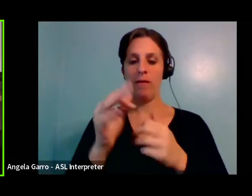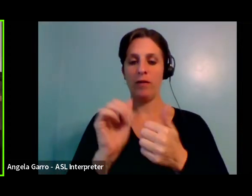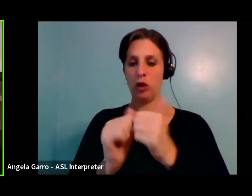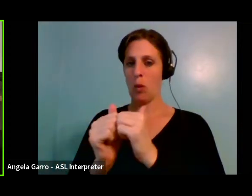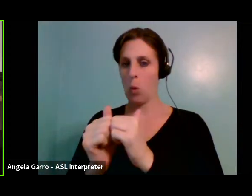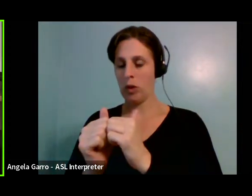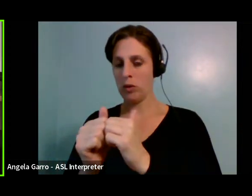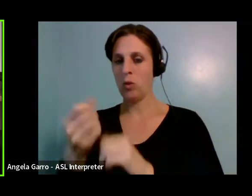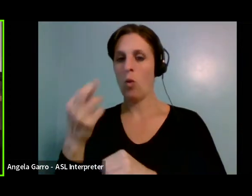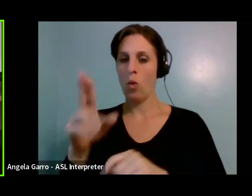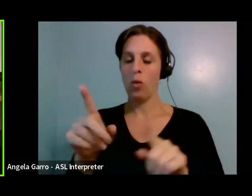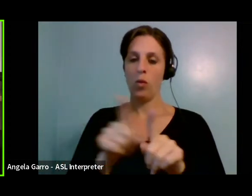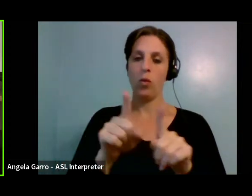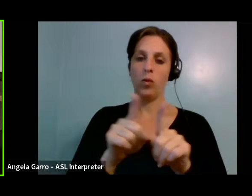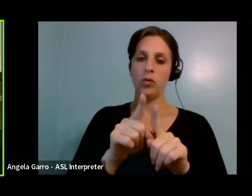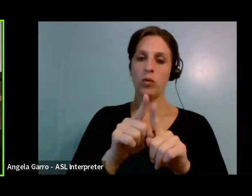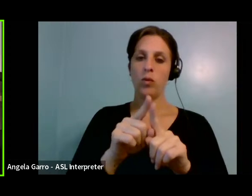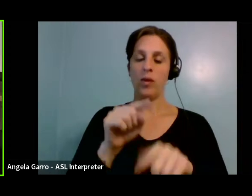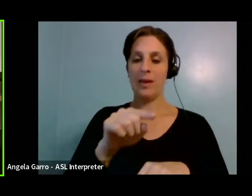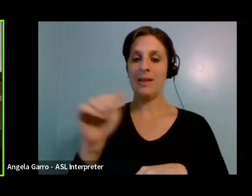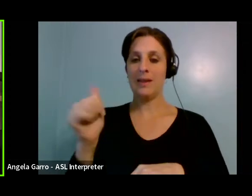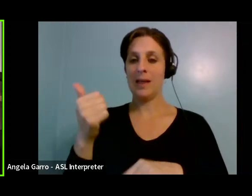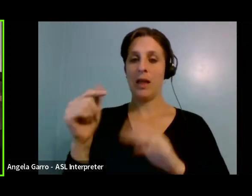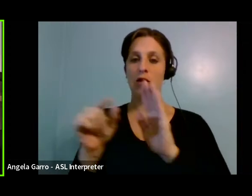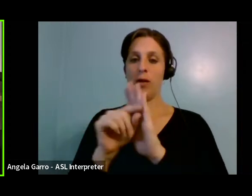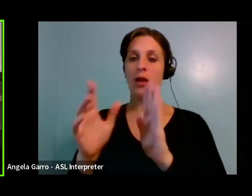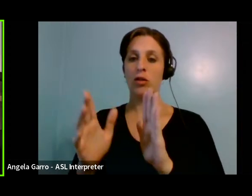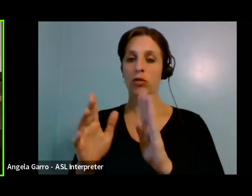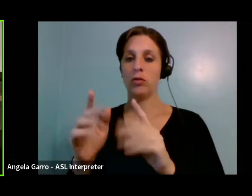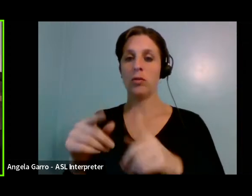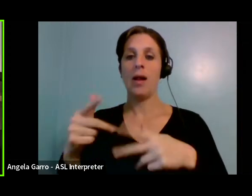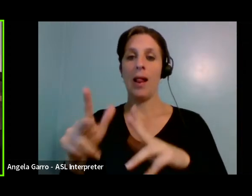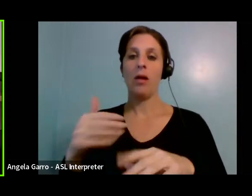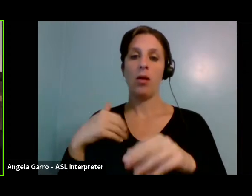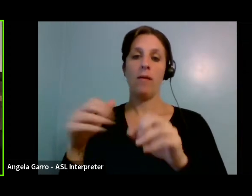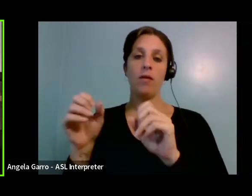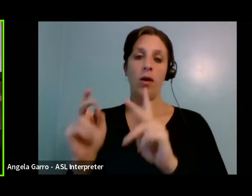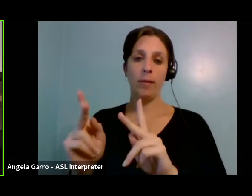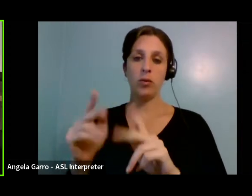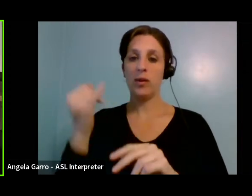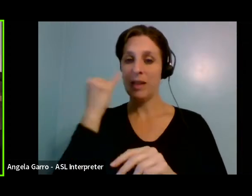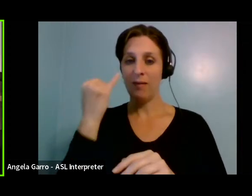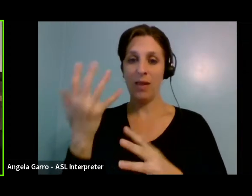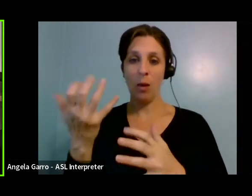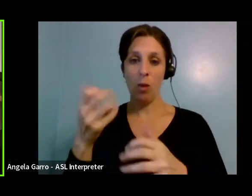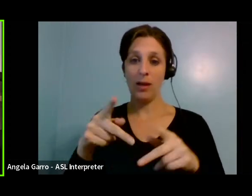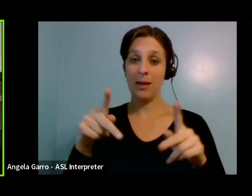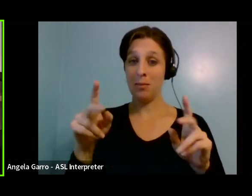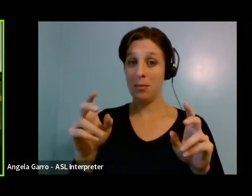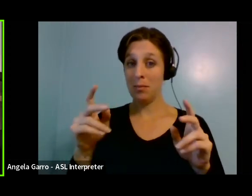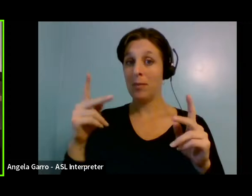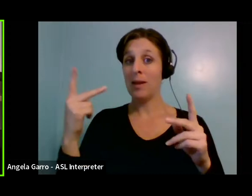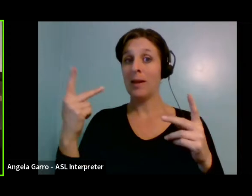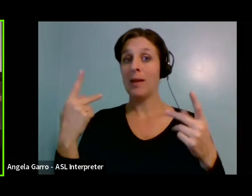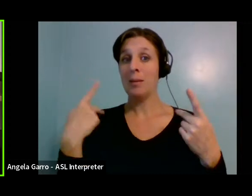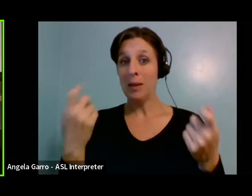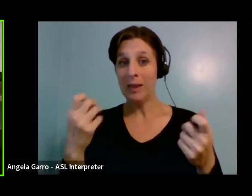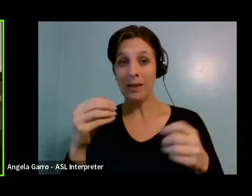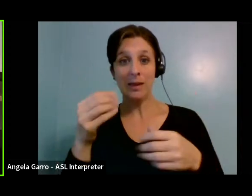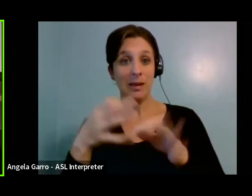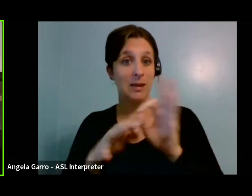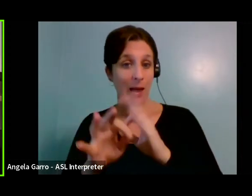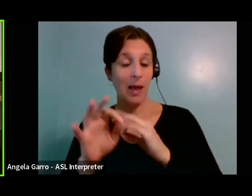Also, or additionally, these 10th graders were allowed the opportunity, if they wanted to do PE instead, they could do that. There was a choice there.